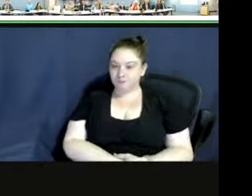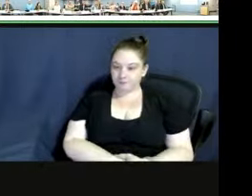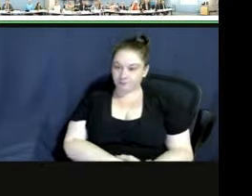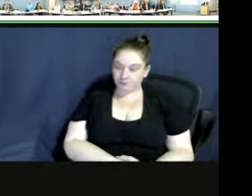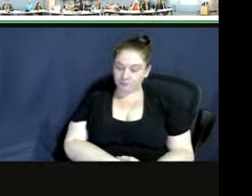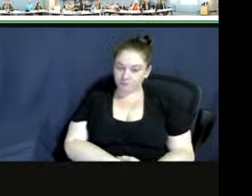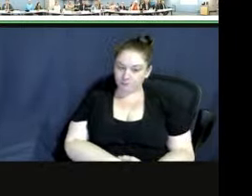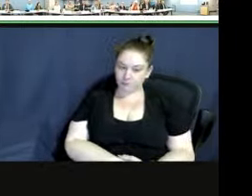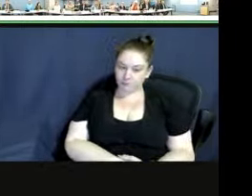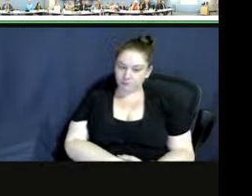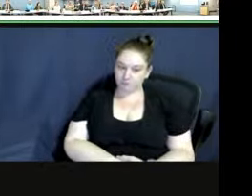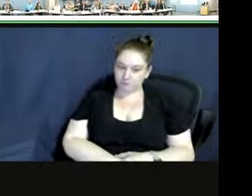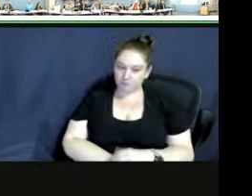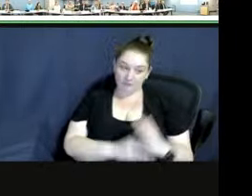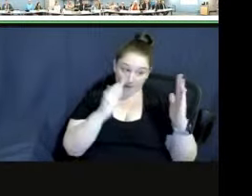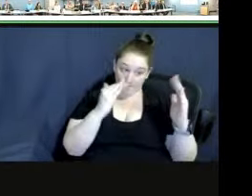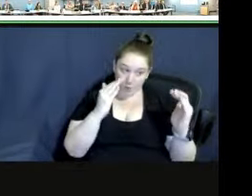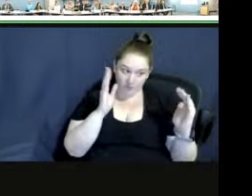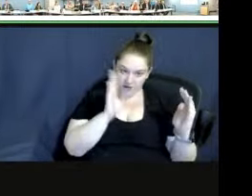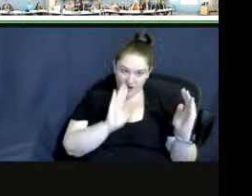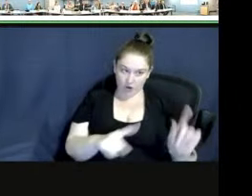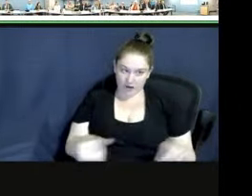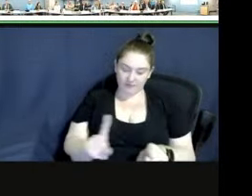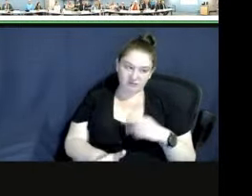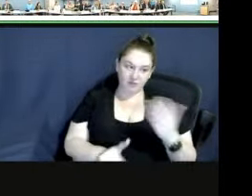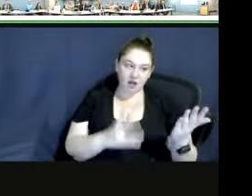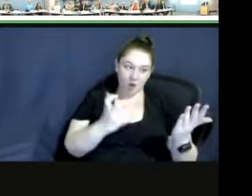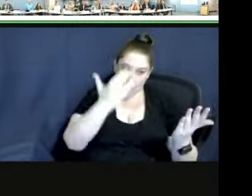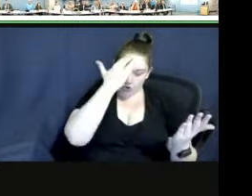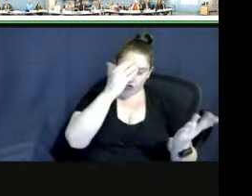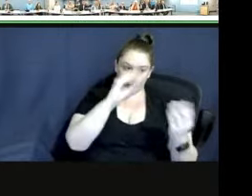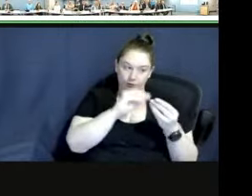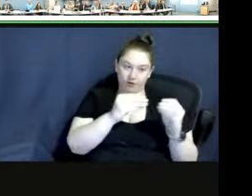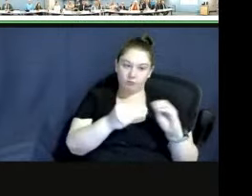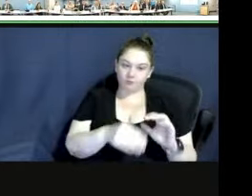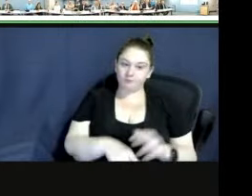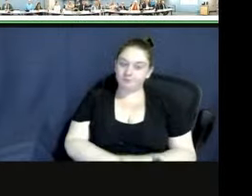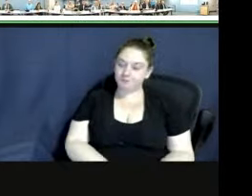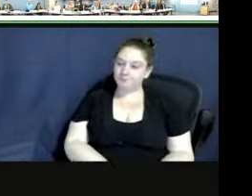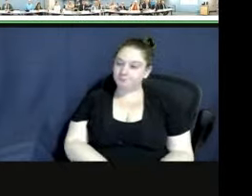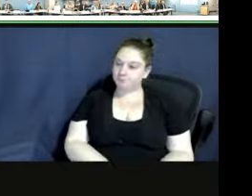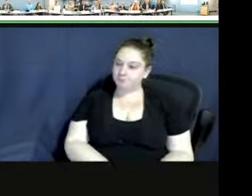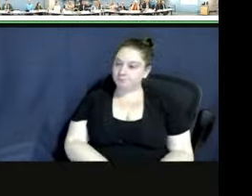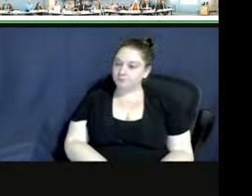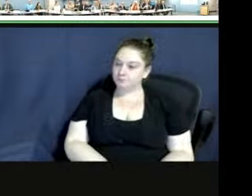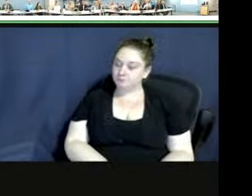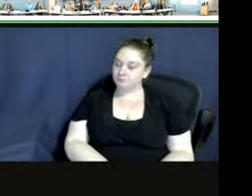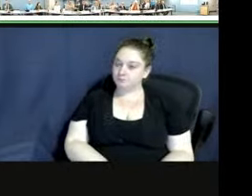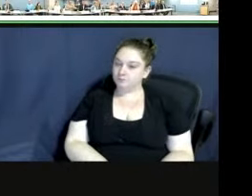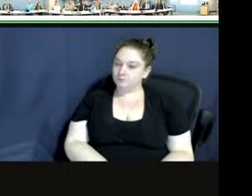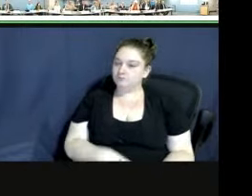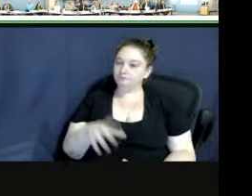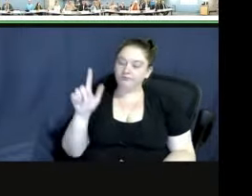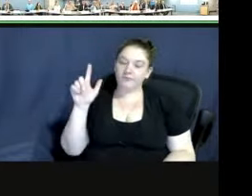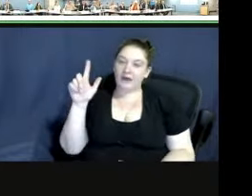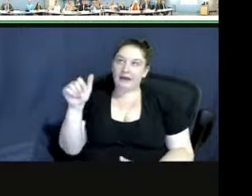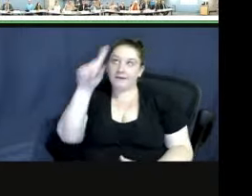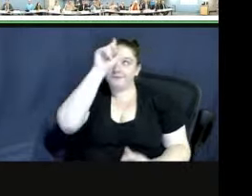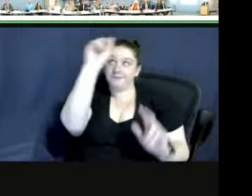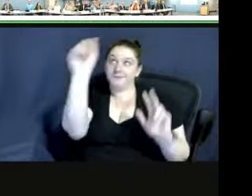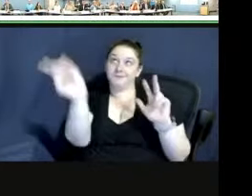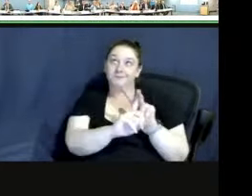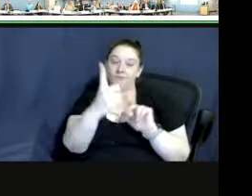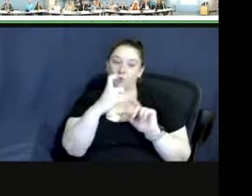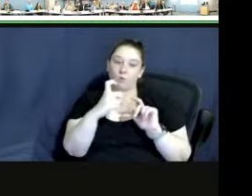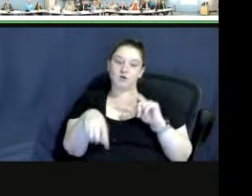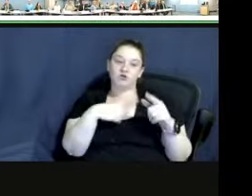I'm hoping that we don't come anywhere near it, but I want to know the number. I have a related question while we're talking about